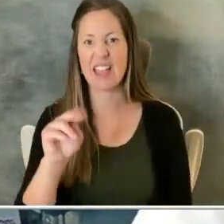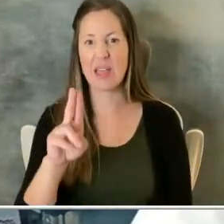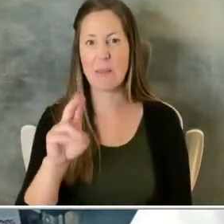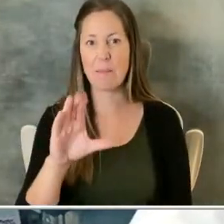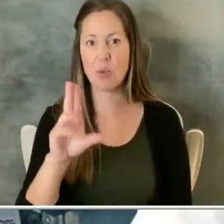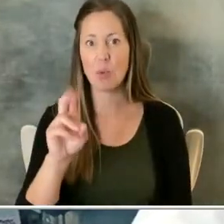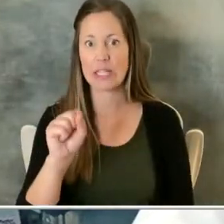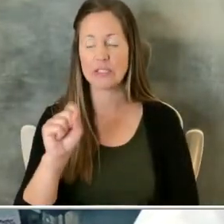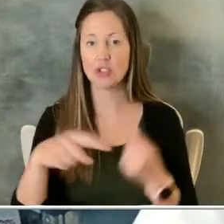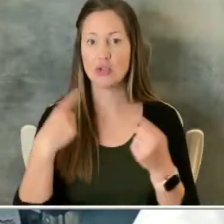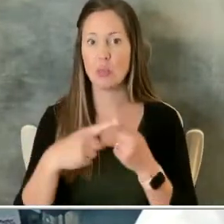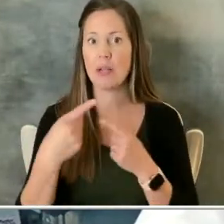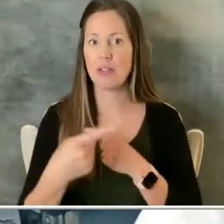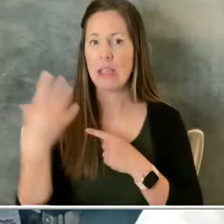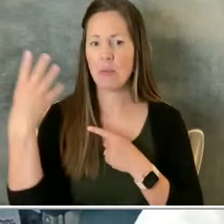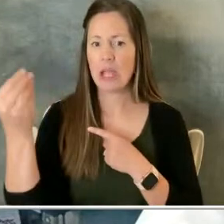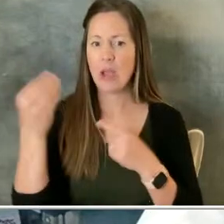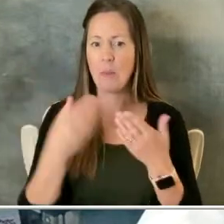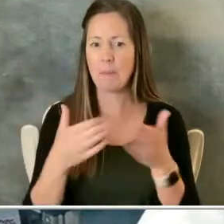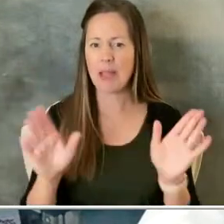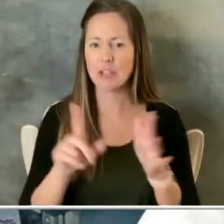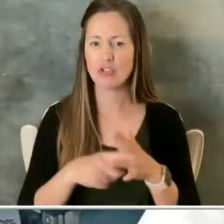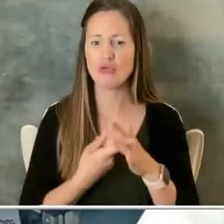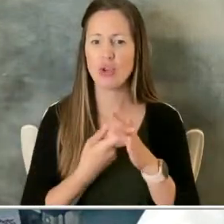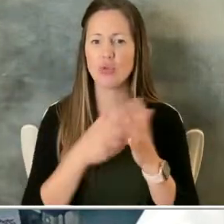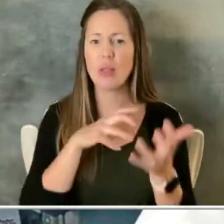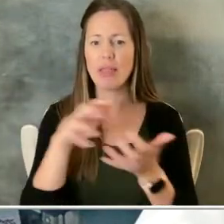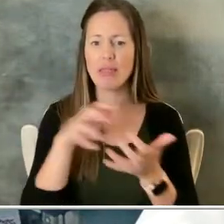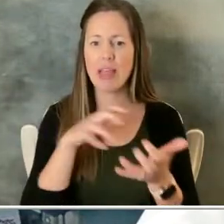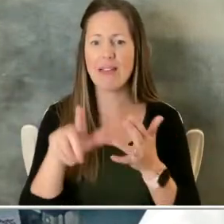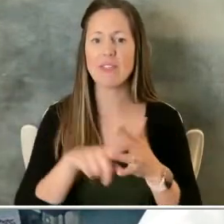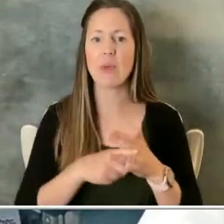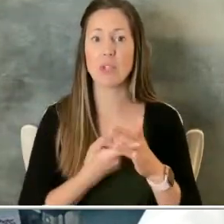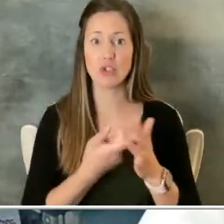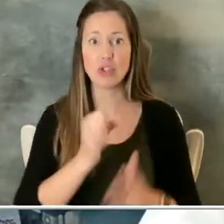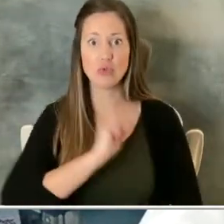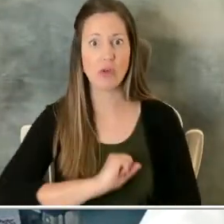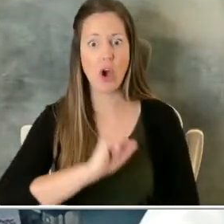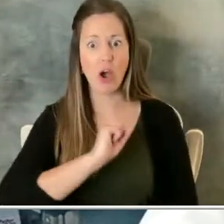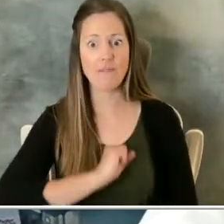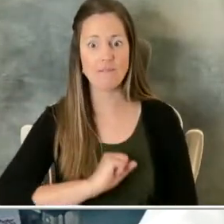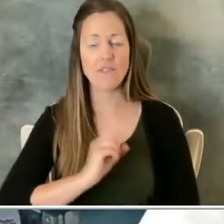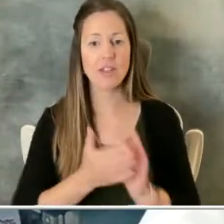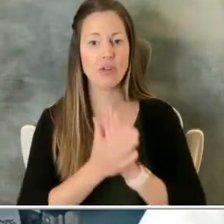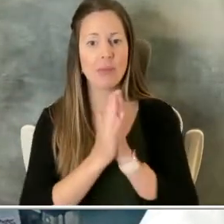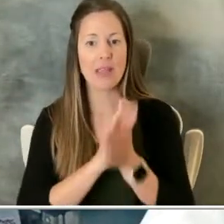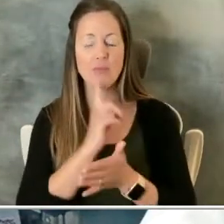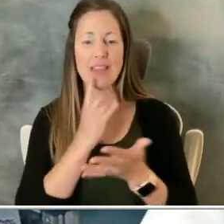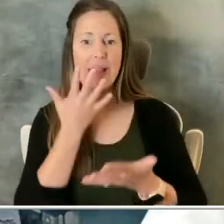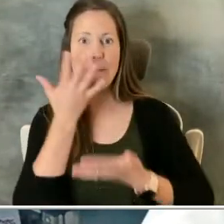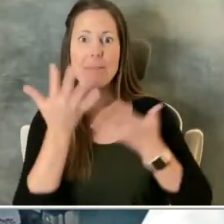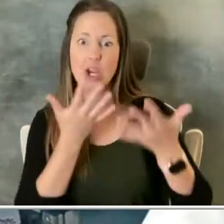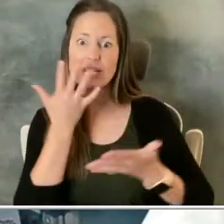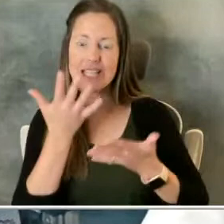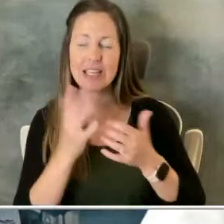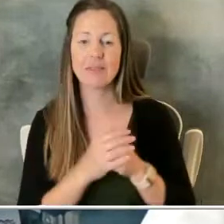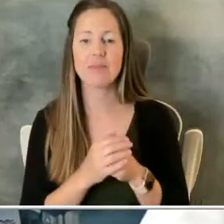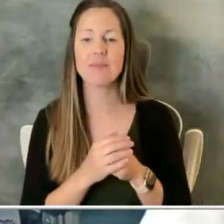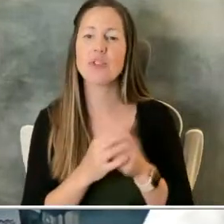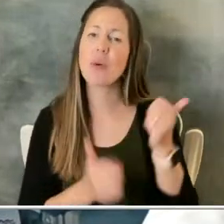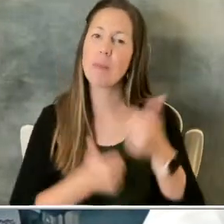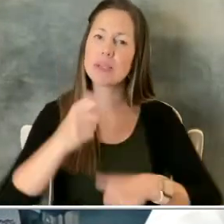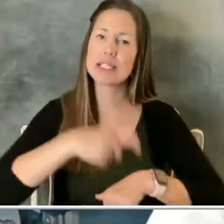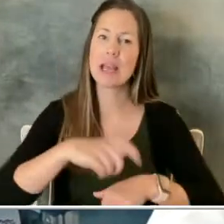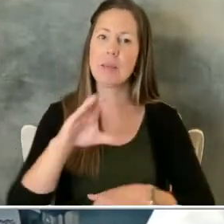public and they started to laugh, they'd start to cough. And so it became this embarrassing thing. So by and large, CF patients tended to